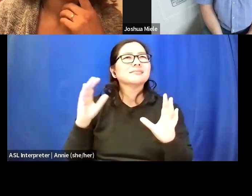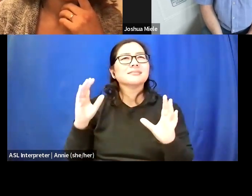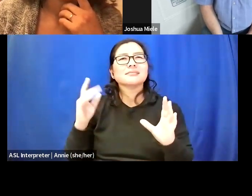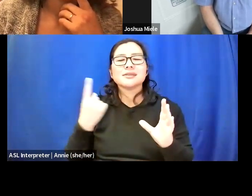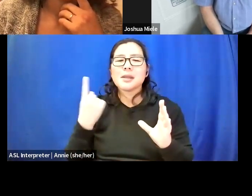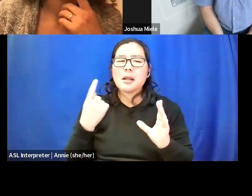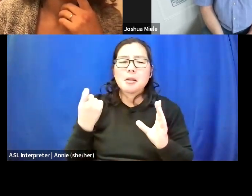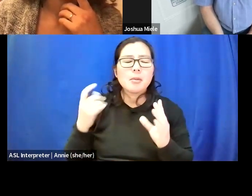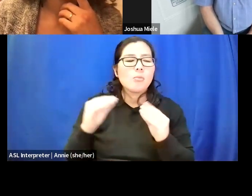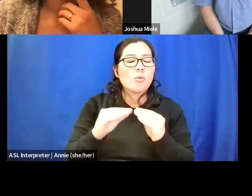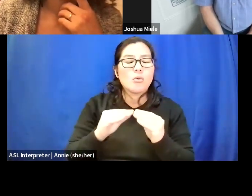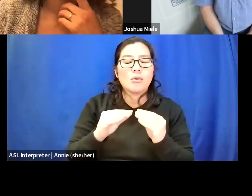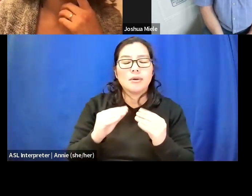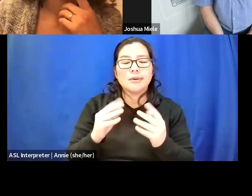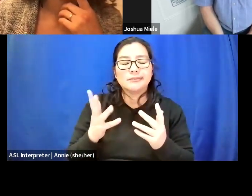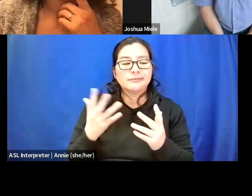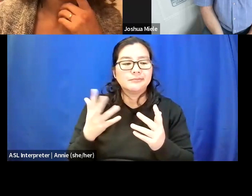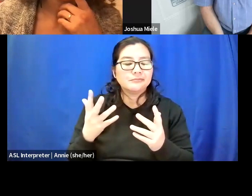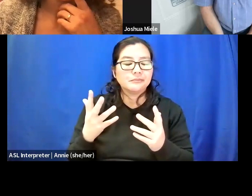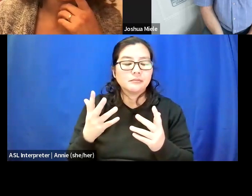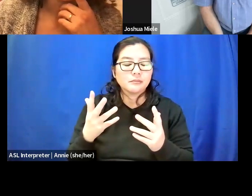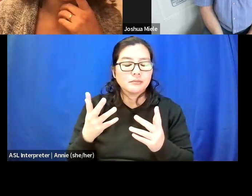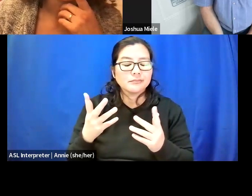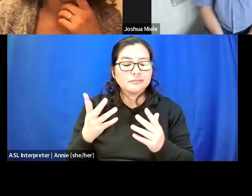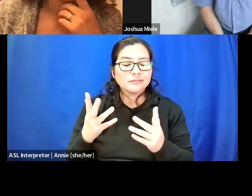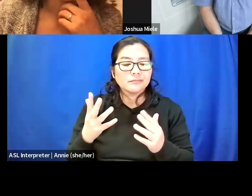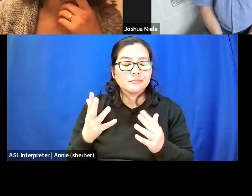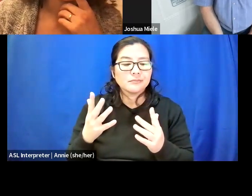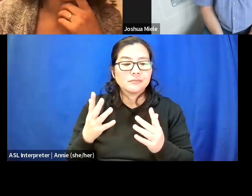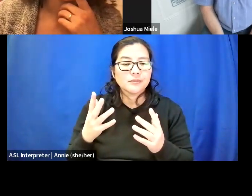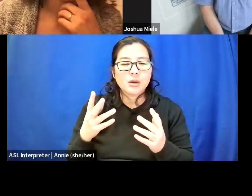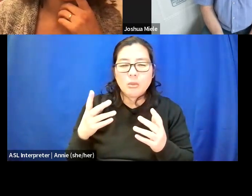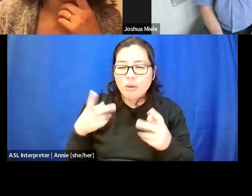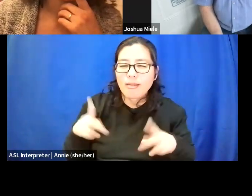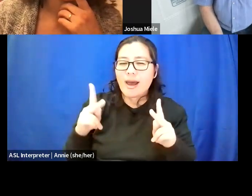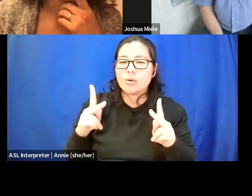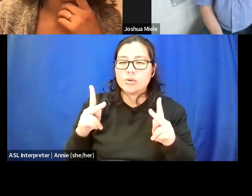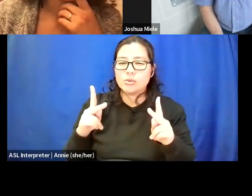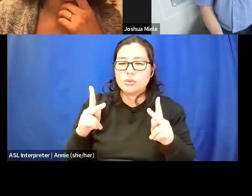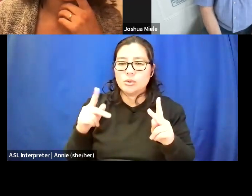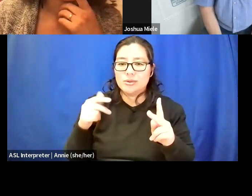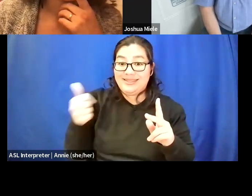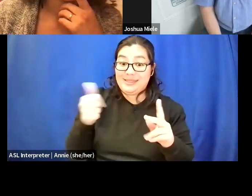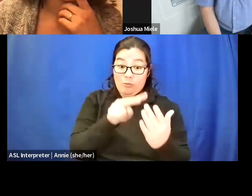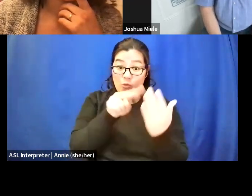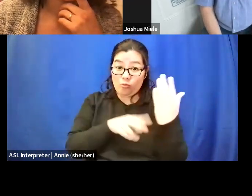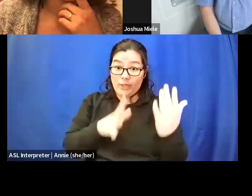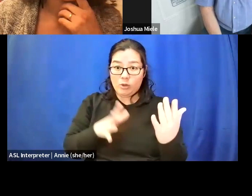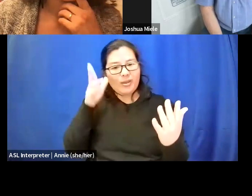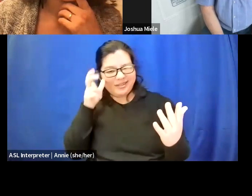that would let you navigate around to be able